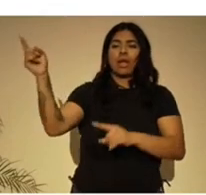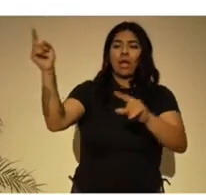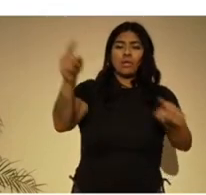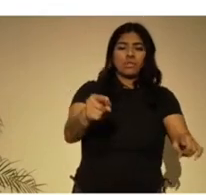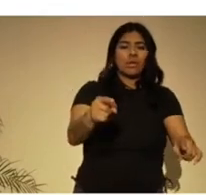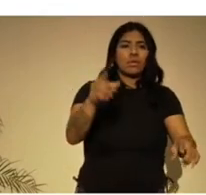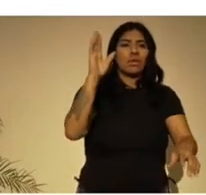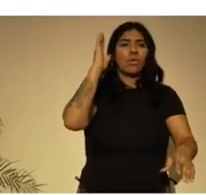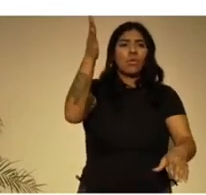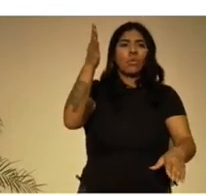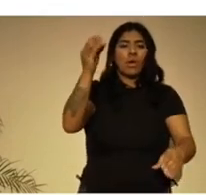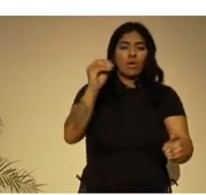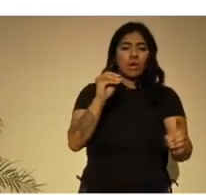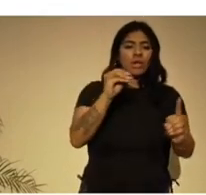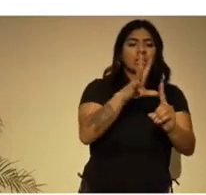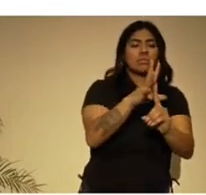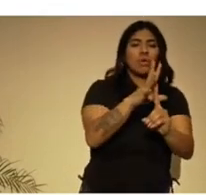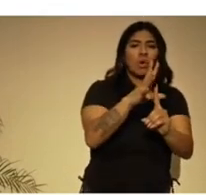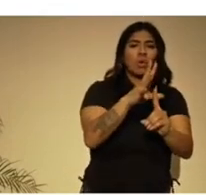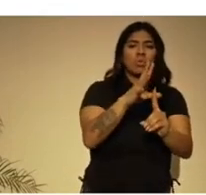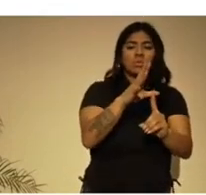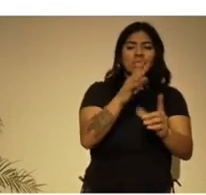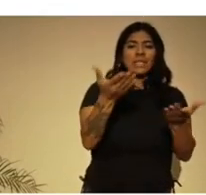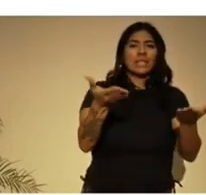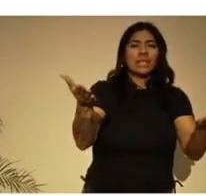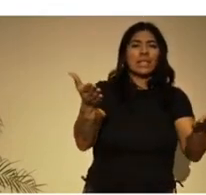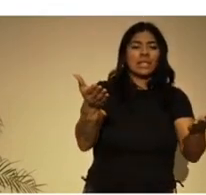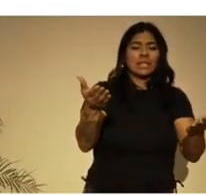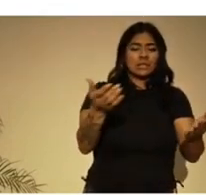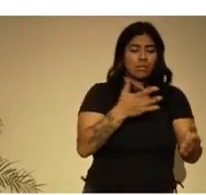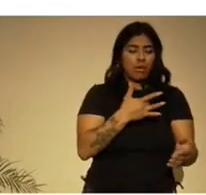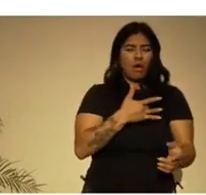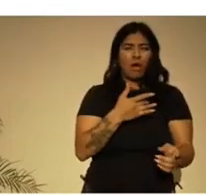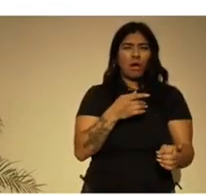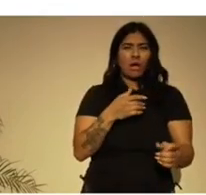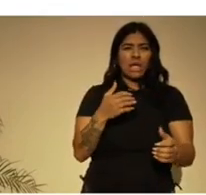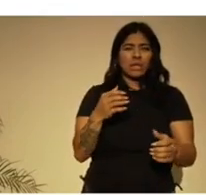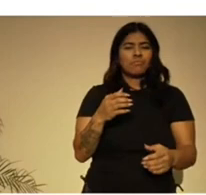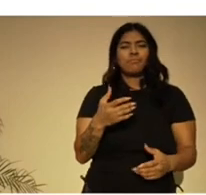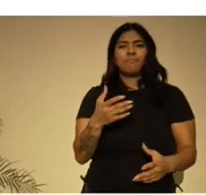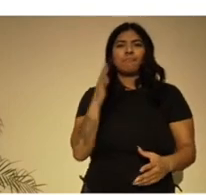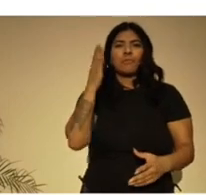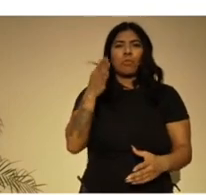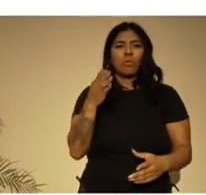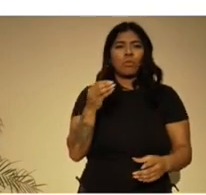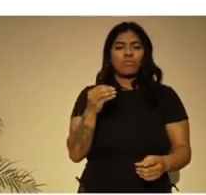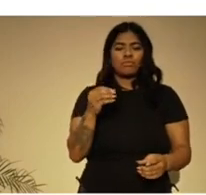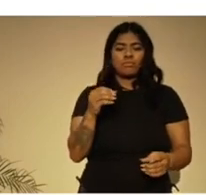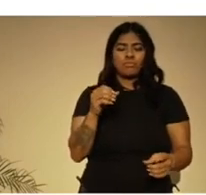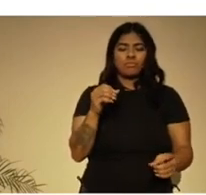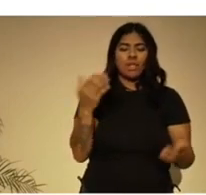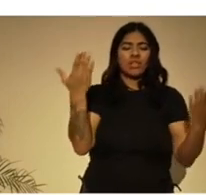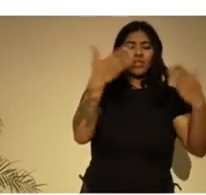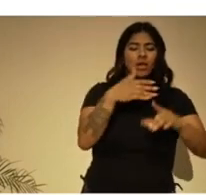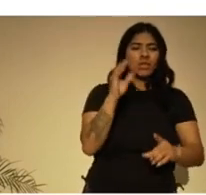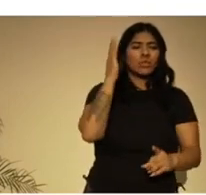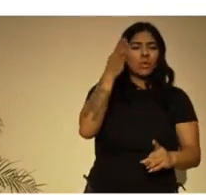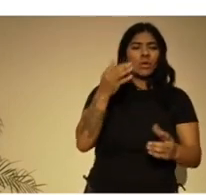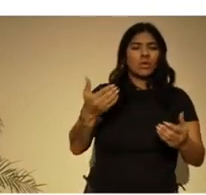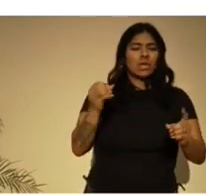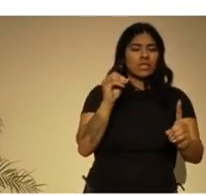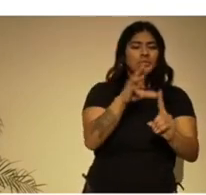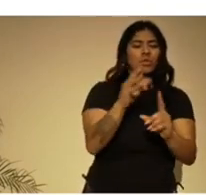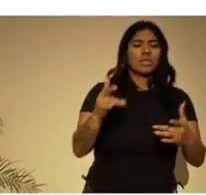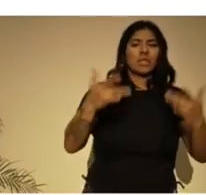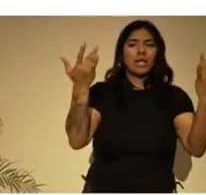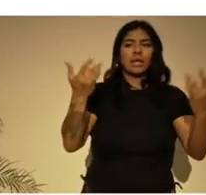in darkness and will expose the motives of the heart. At that time, each will receive their praise from the Lord. So that he will bring